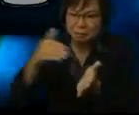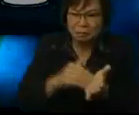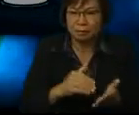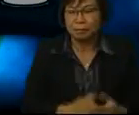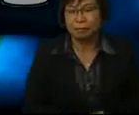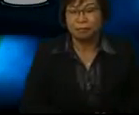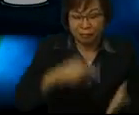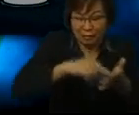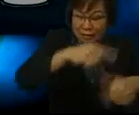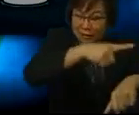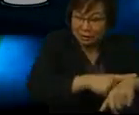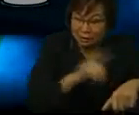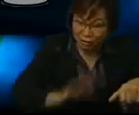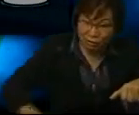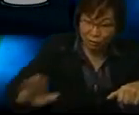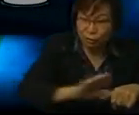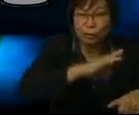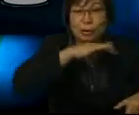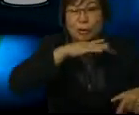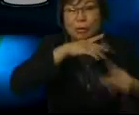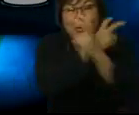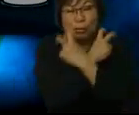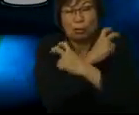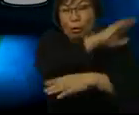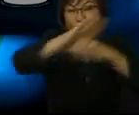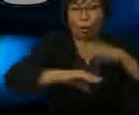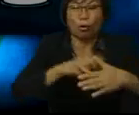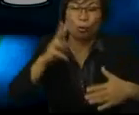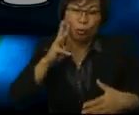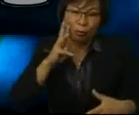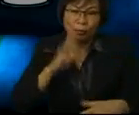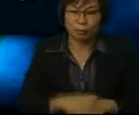This time, he is going to poison all the water in Frogville.